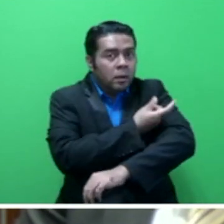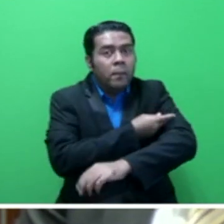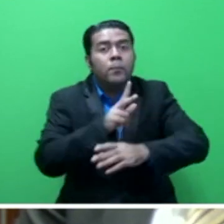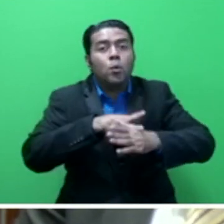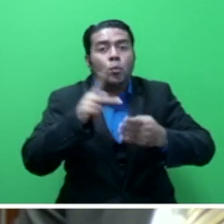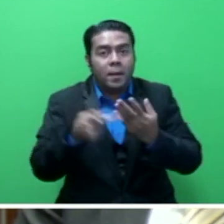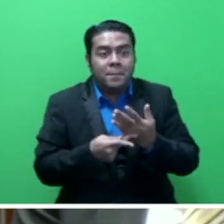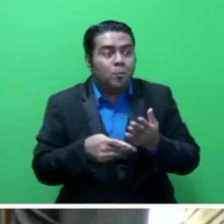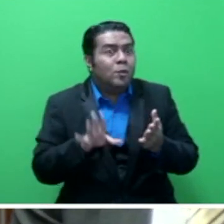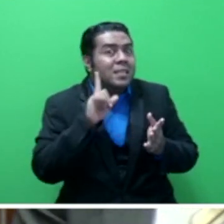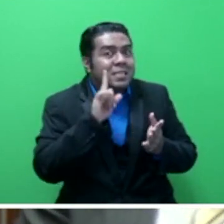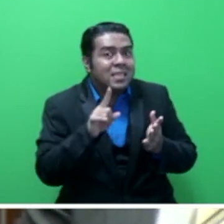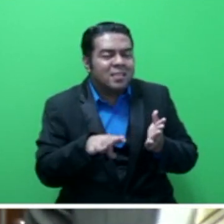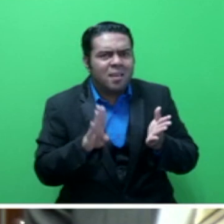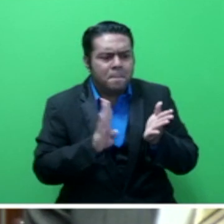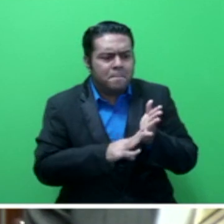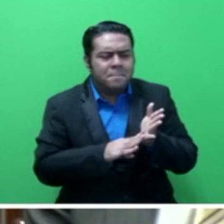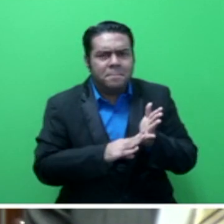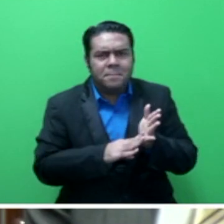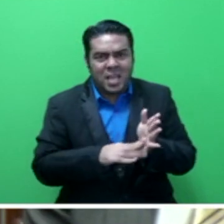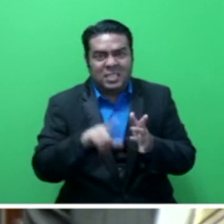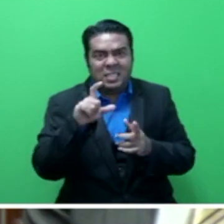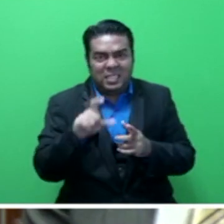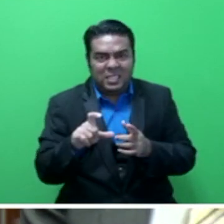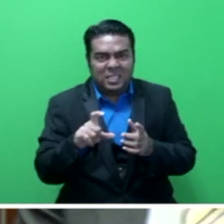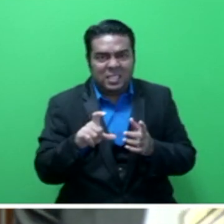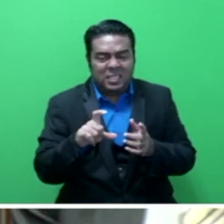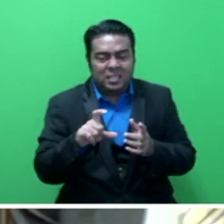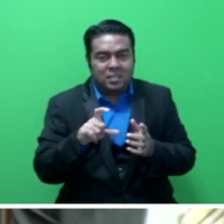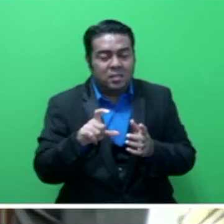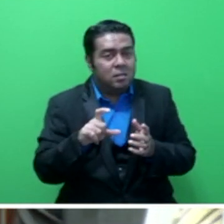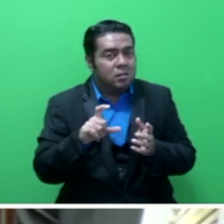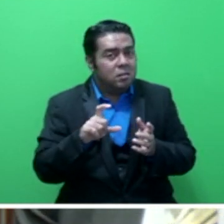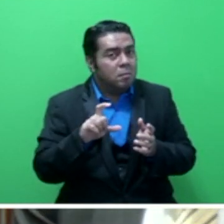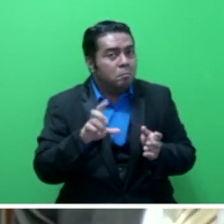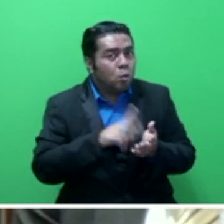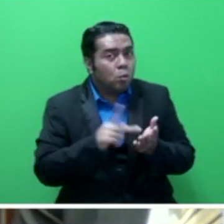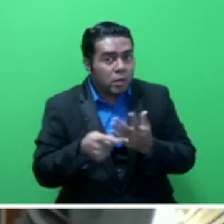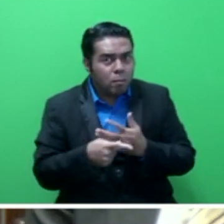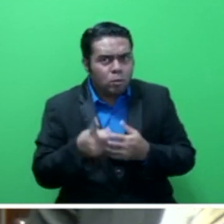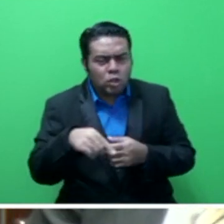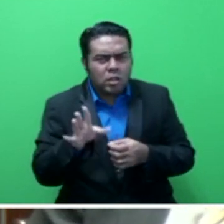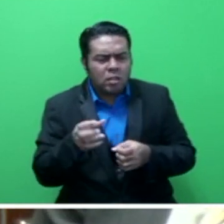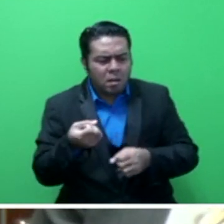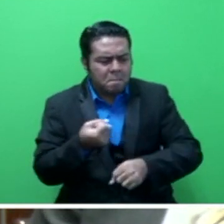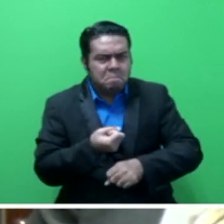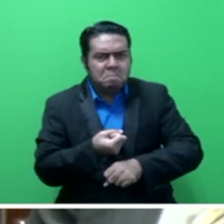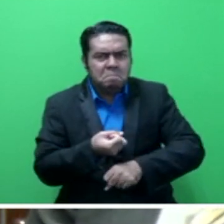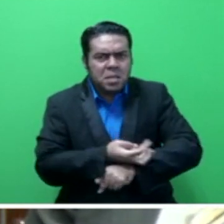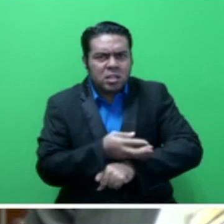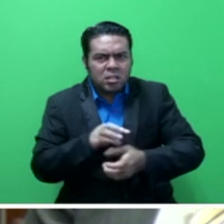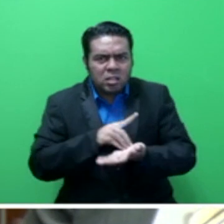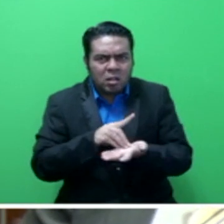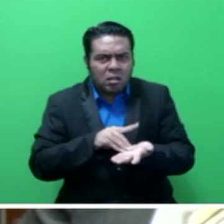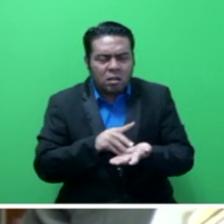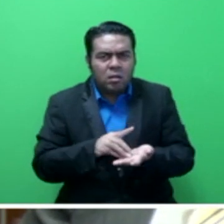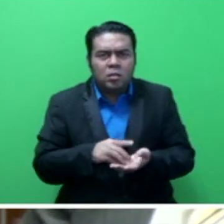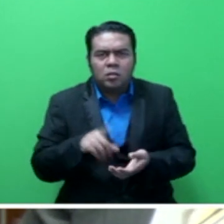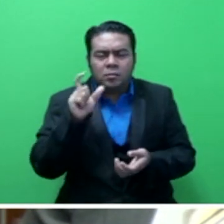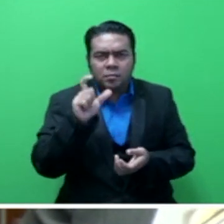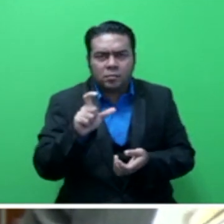MEN-C program that was done. We've also shown it with the measles campaign. In 2018, Fiji faced a meningococcal